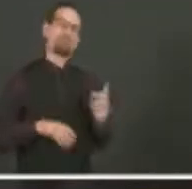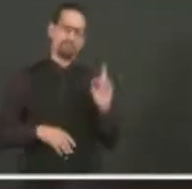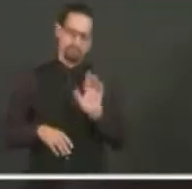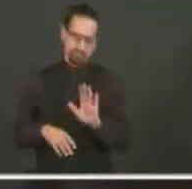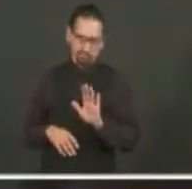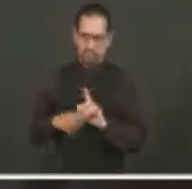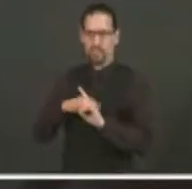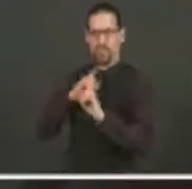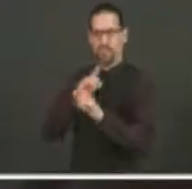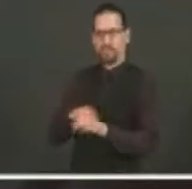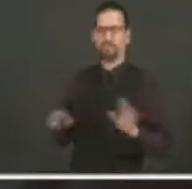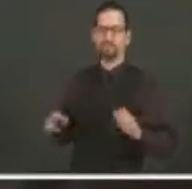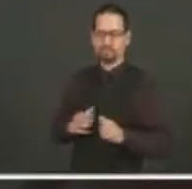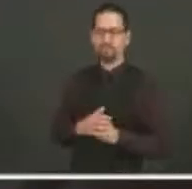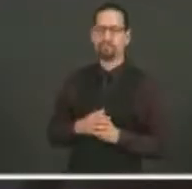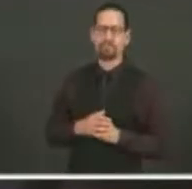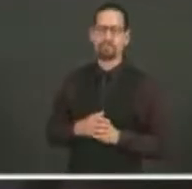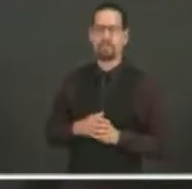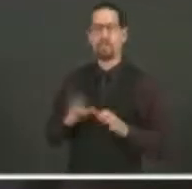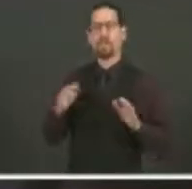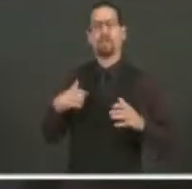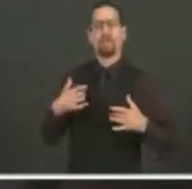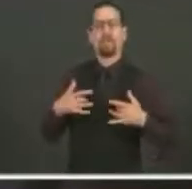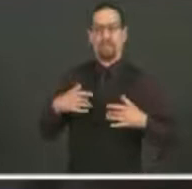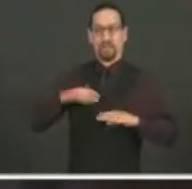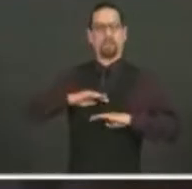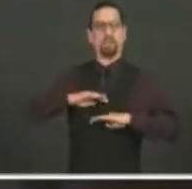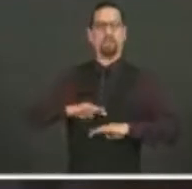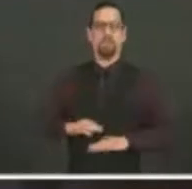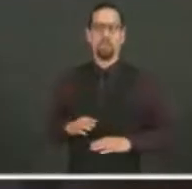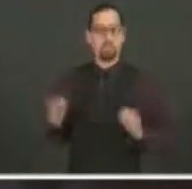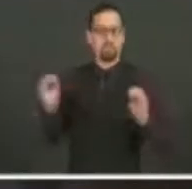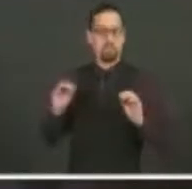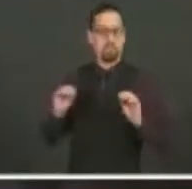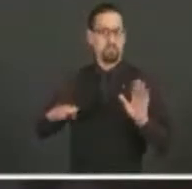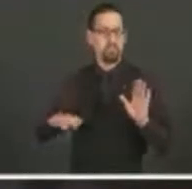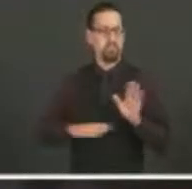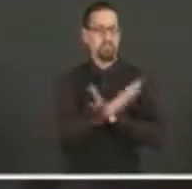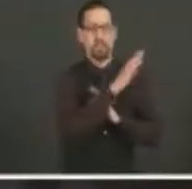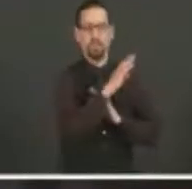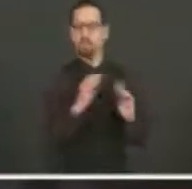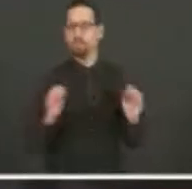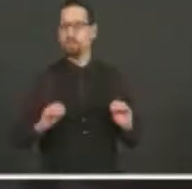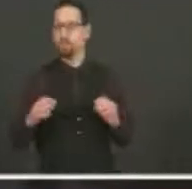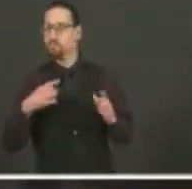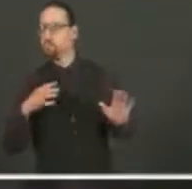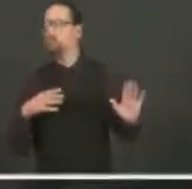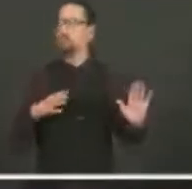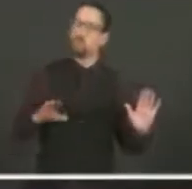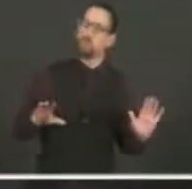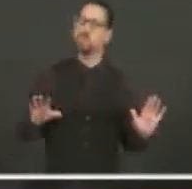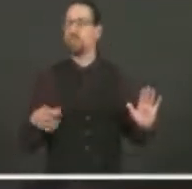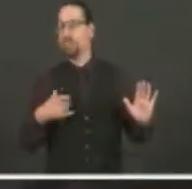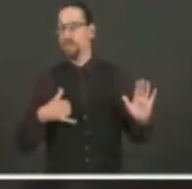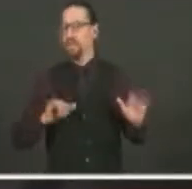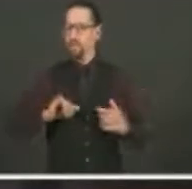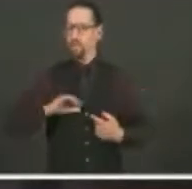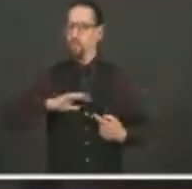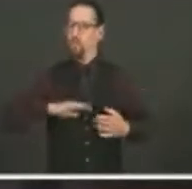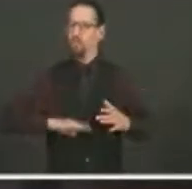say? So it makes I feel relieved, honestly. My real emotion is relief. I was